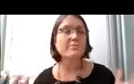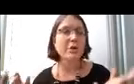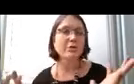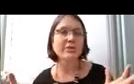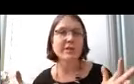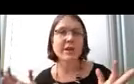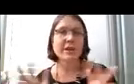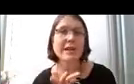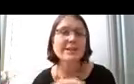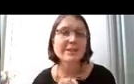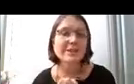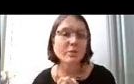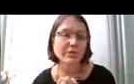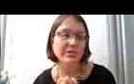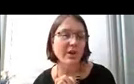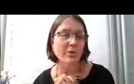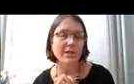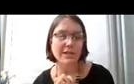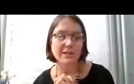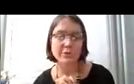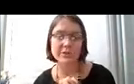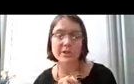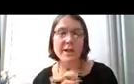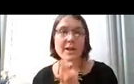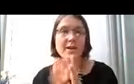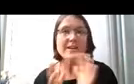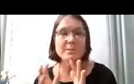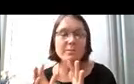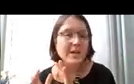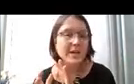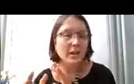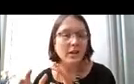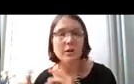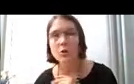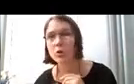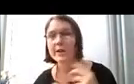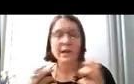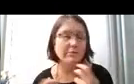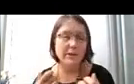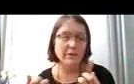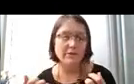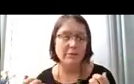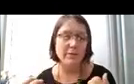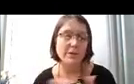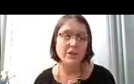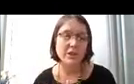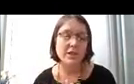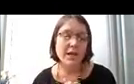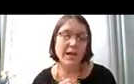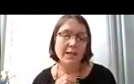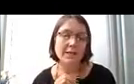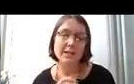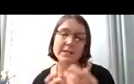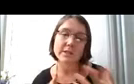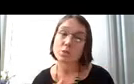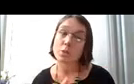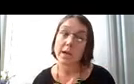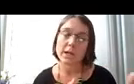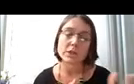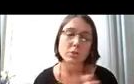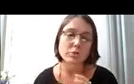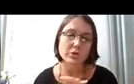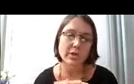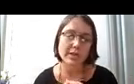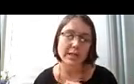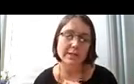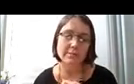So with most lessons, we'll start with a little icebreaker or gathering of information, and this is